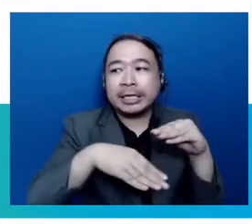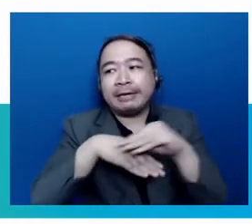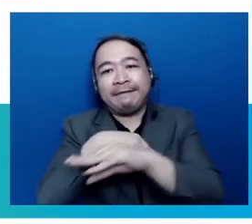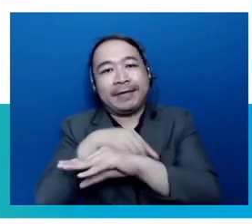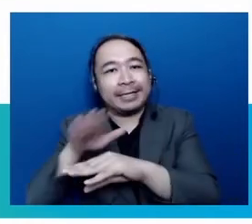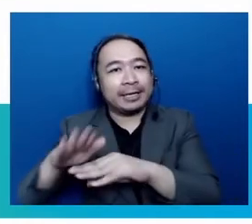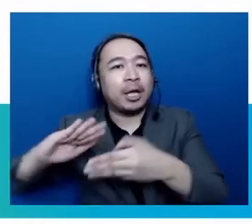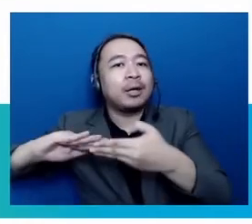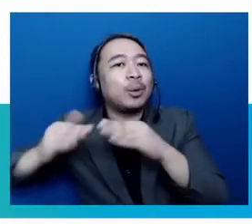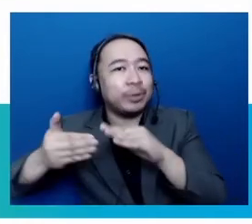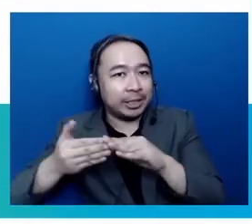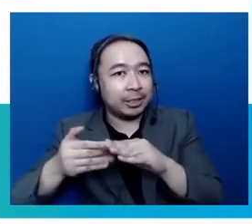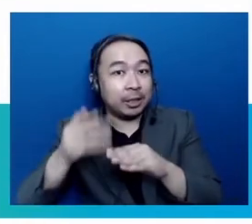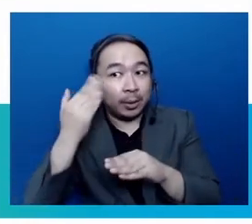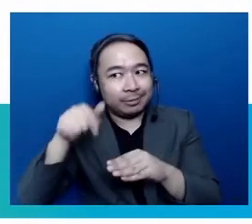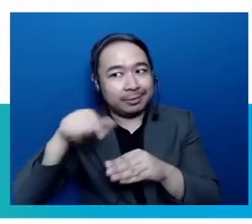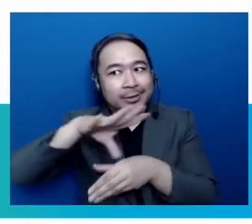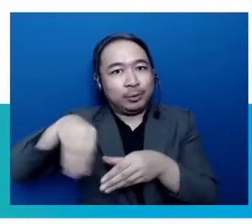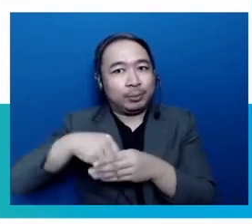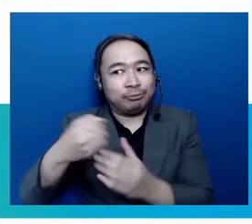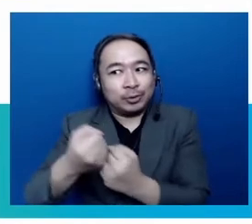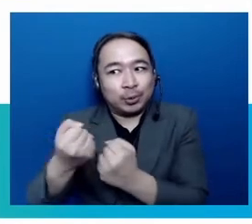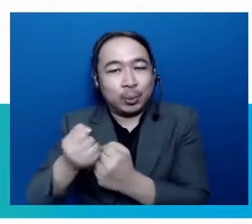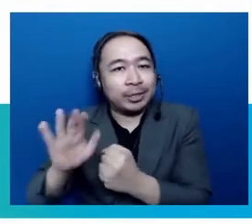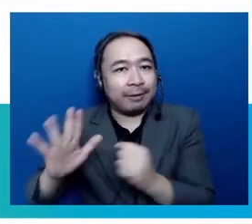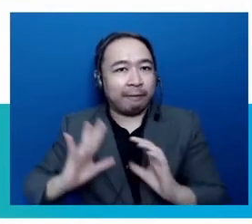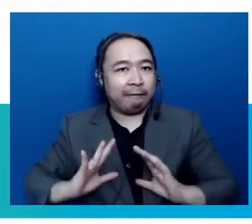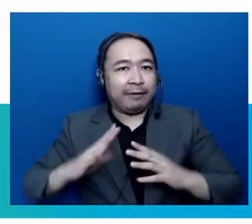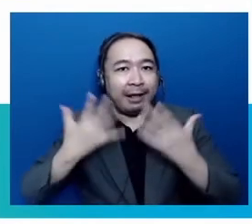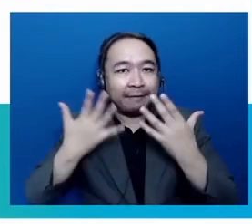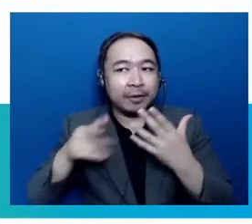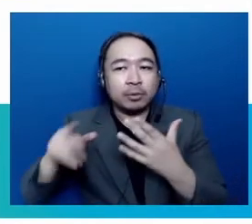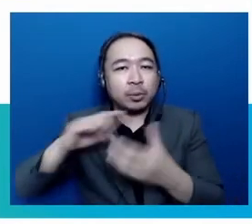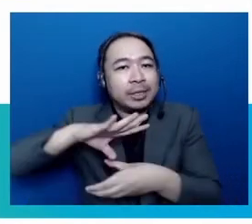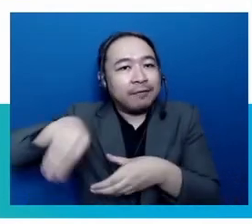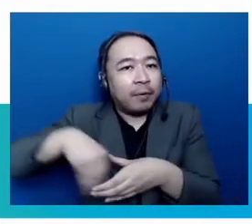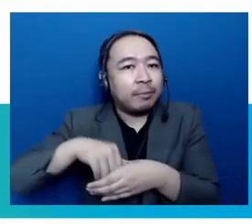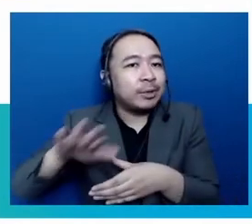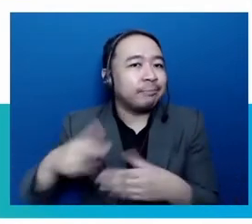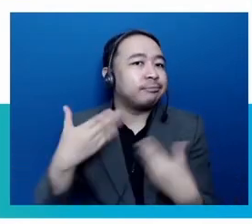and part of their resilience.